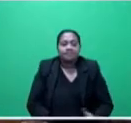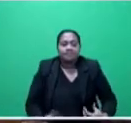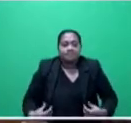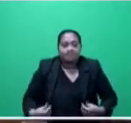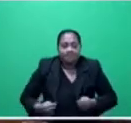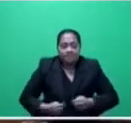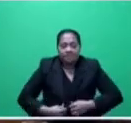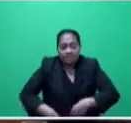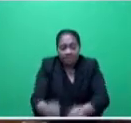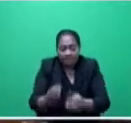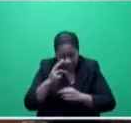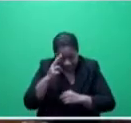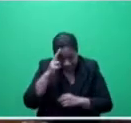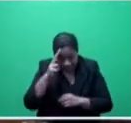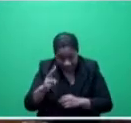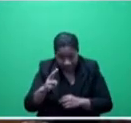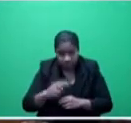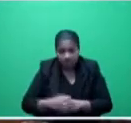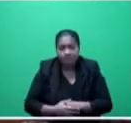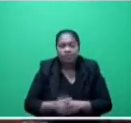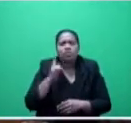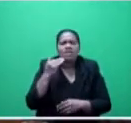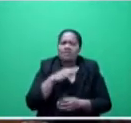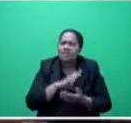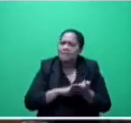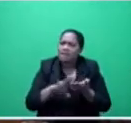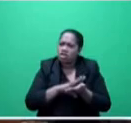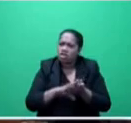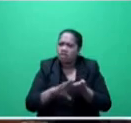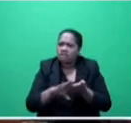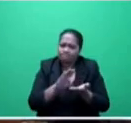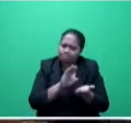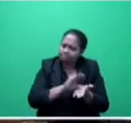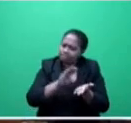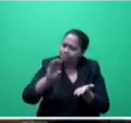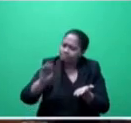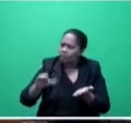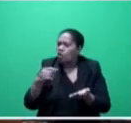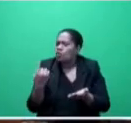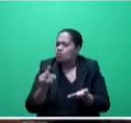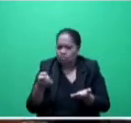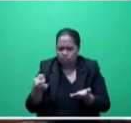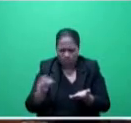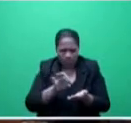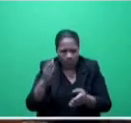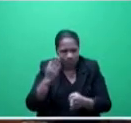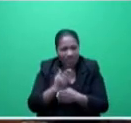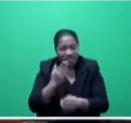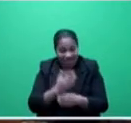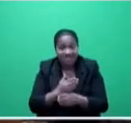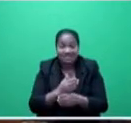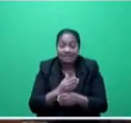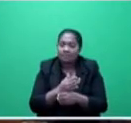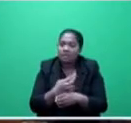Mr. Speaker, $100 million is allocated towards those who are currently unemployed,